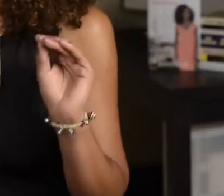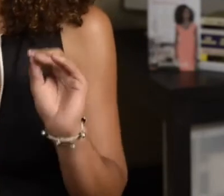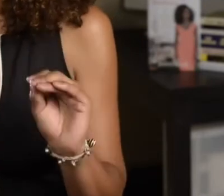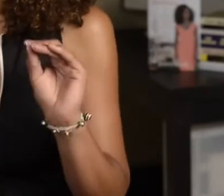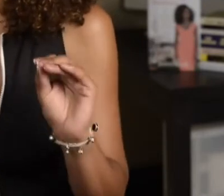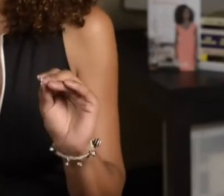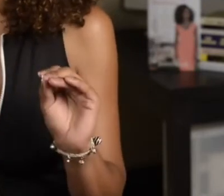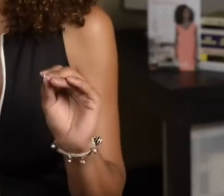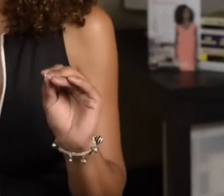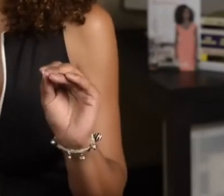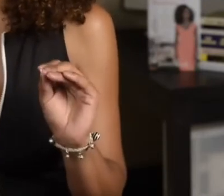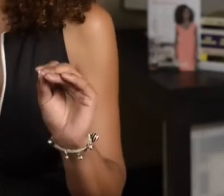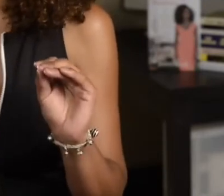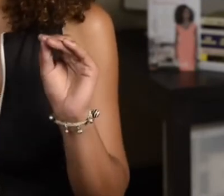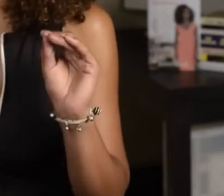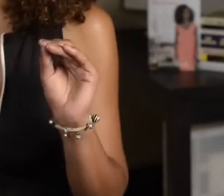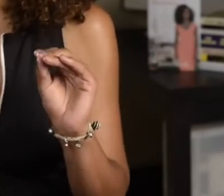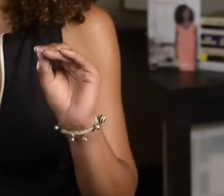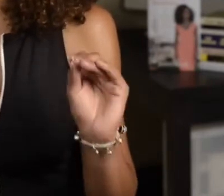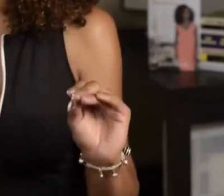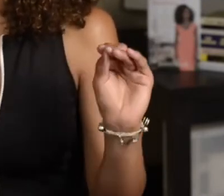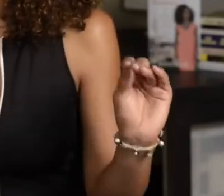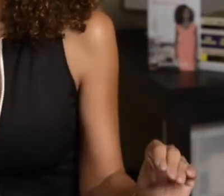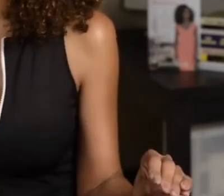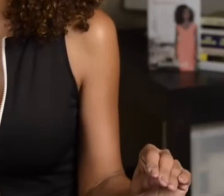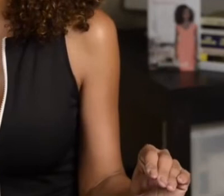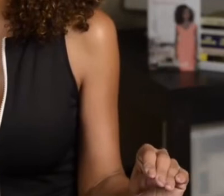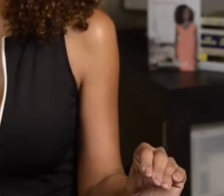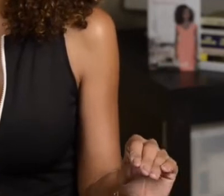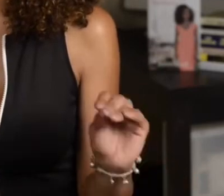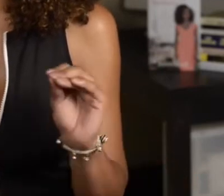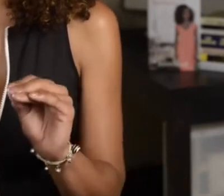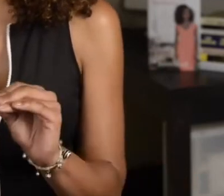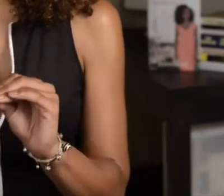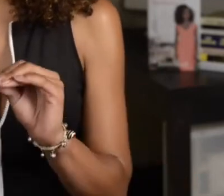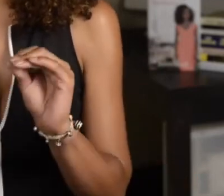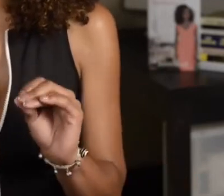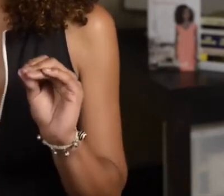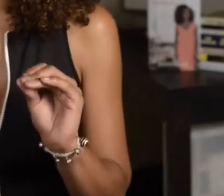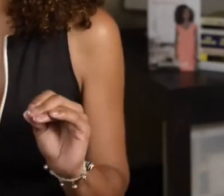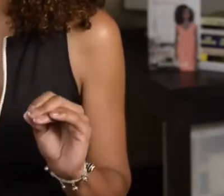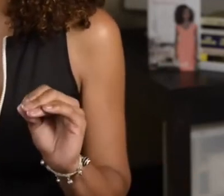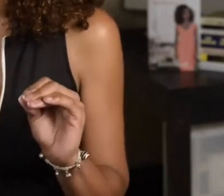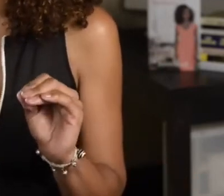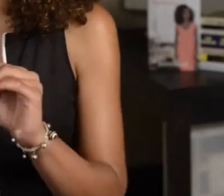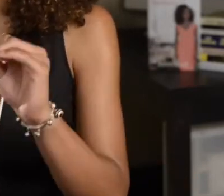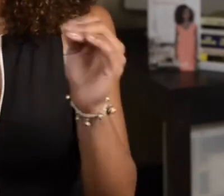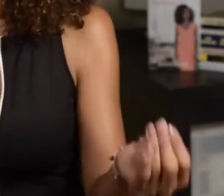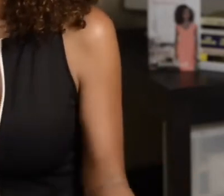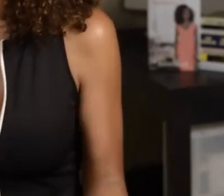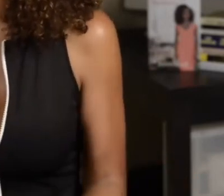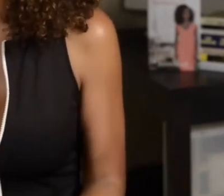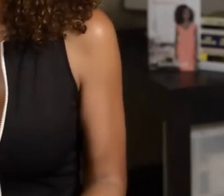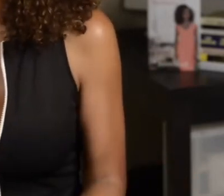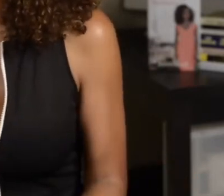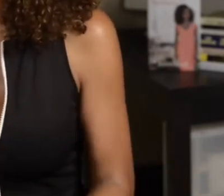you're actively engaging in some kind of trickery or deception. And so that's where I get irritated with passing, because anytime that I